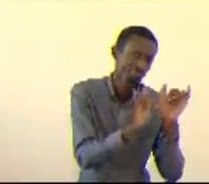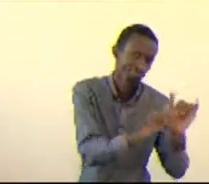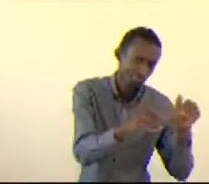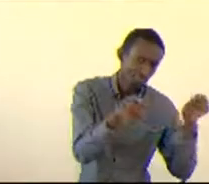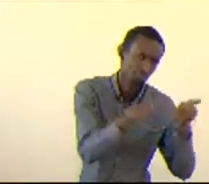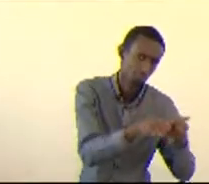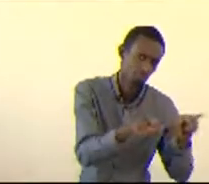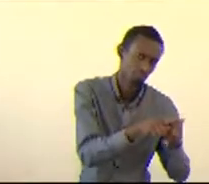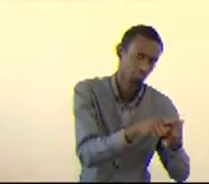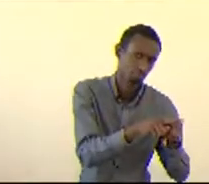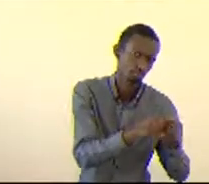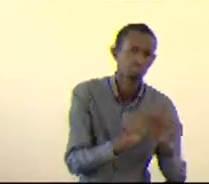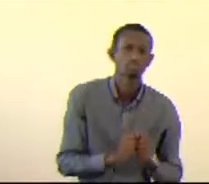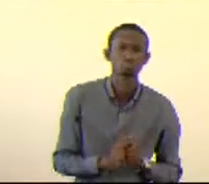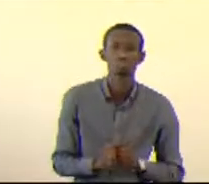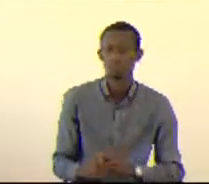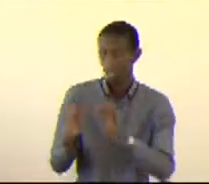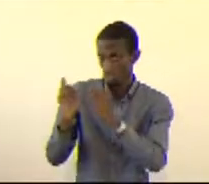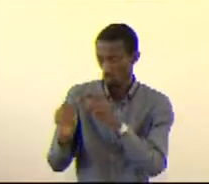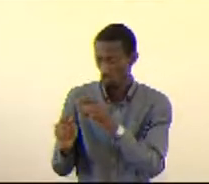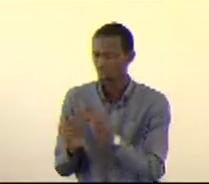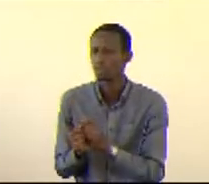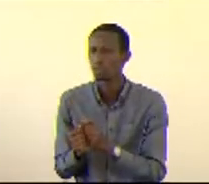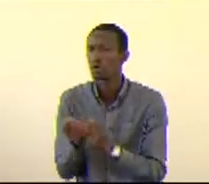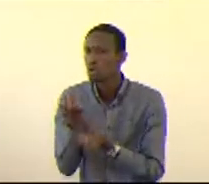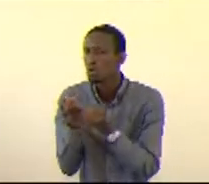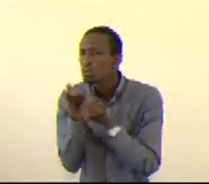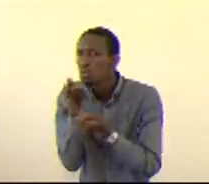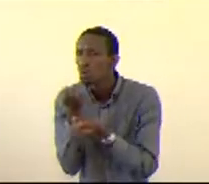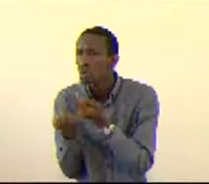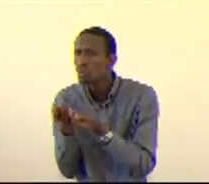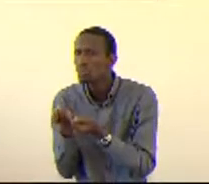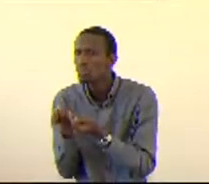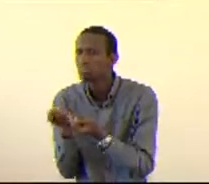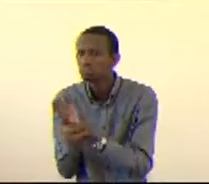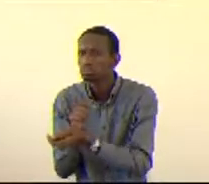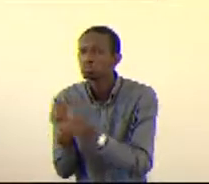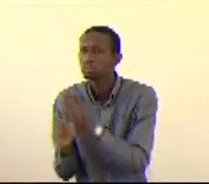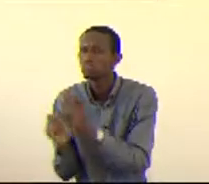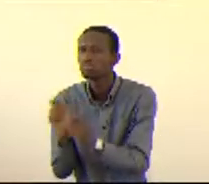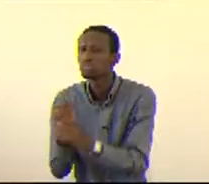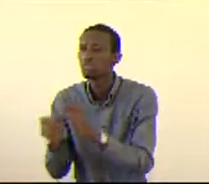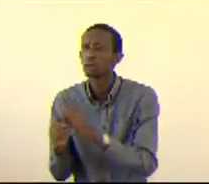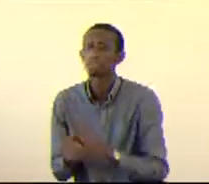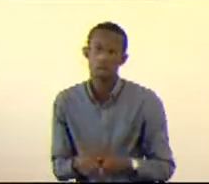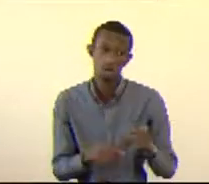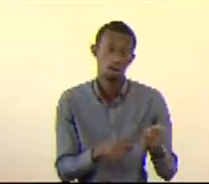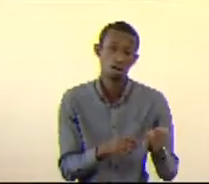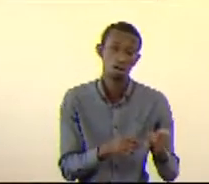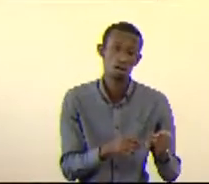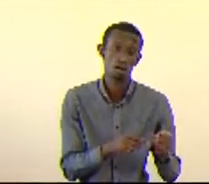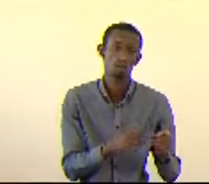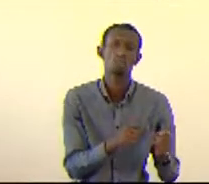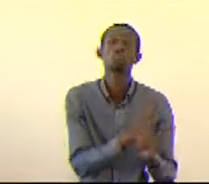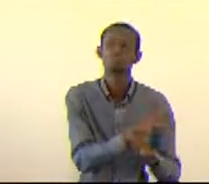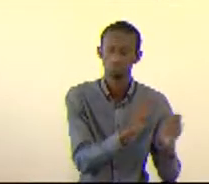then the state is not changing. So those are critical issues that we need to understand. Okay?